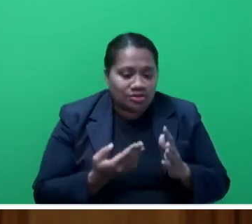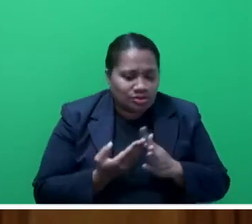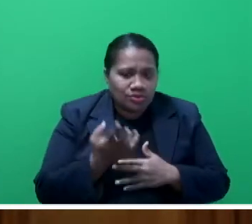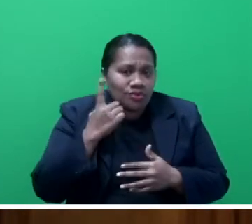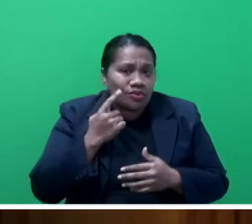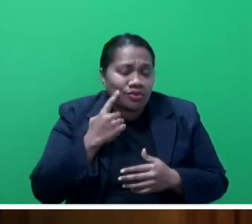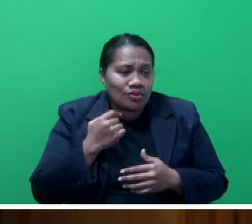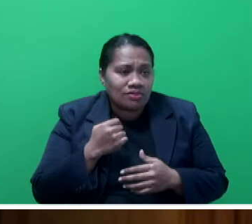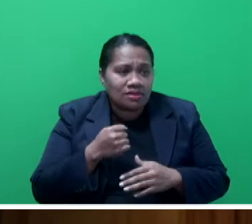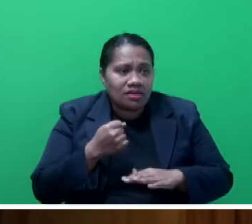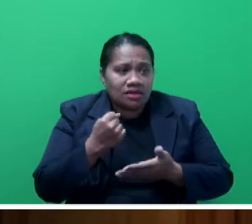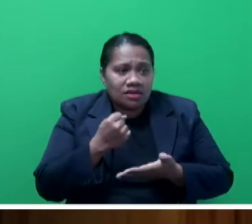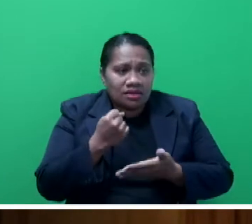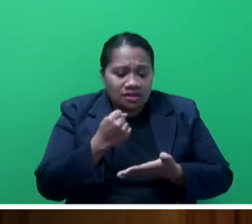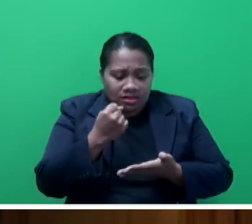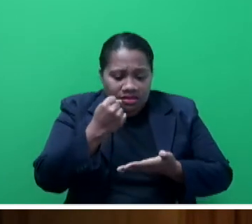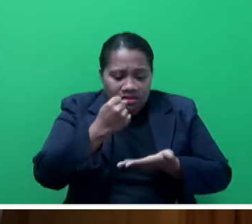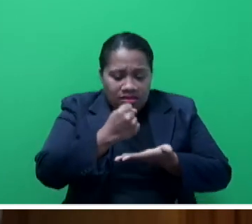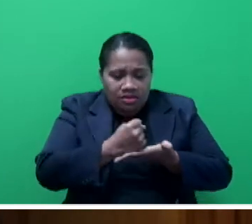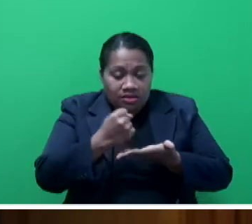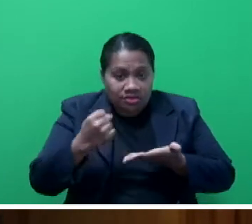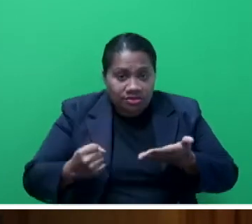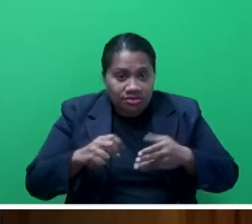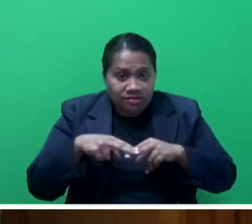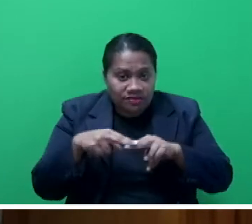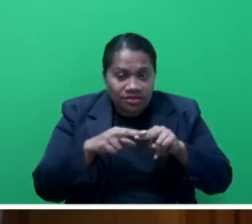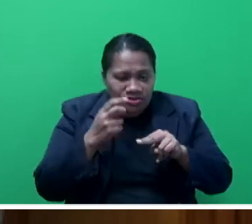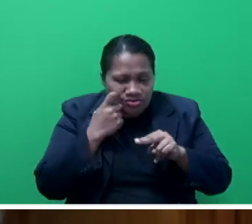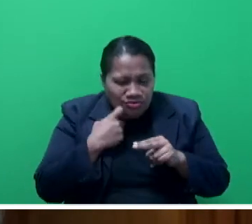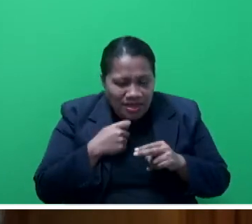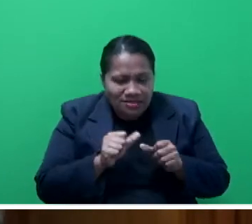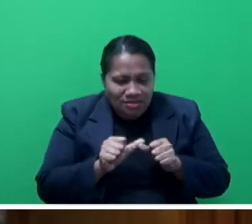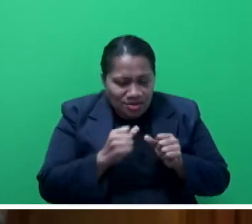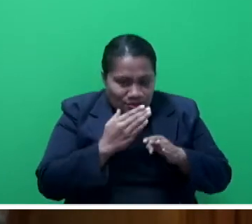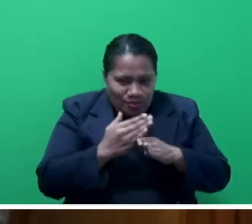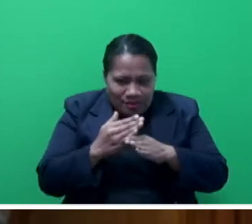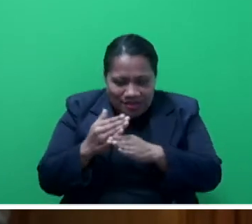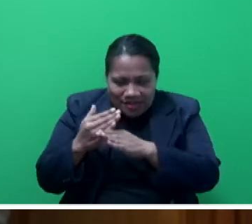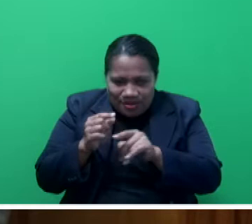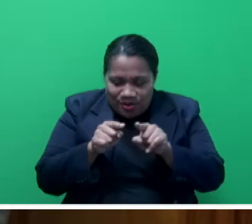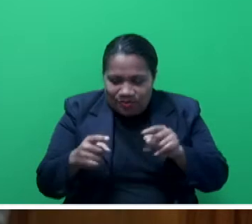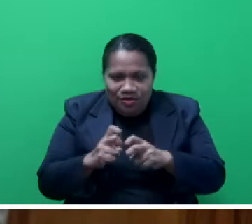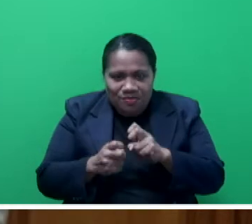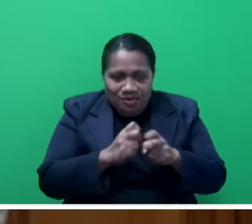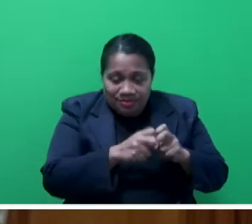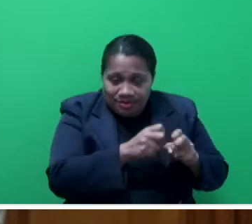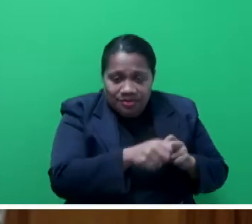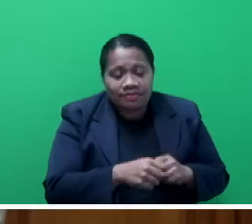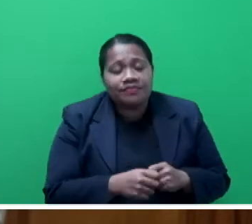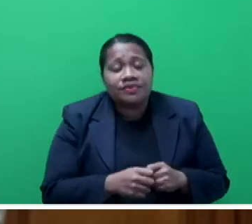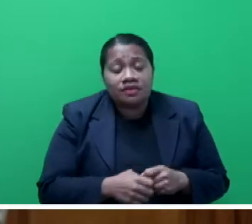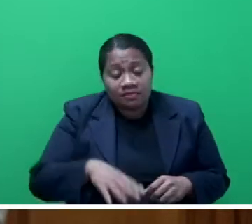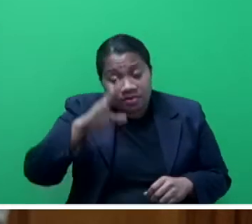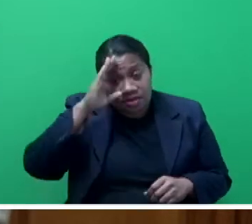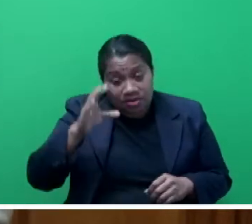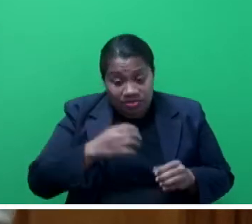has been doing its best to resolve these problems and address these problems. Amongst the countries in the South Pacific region,